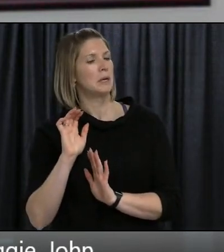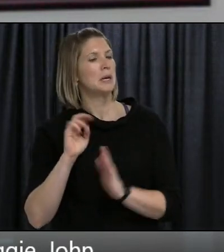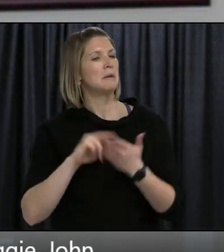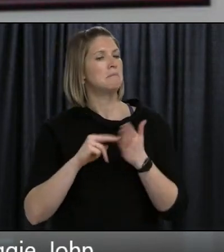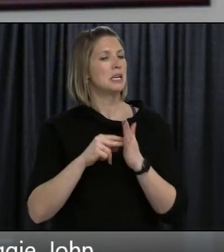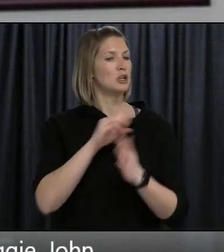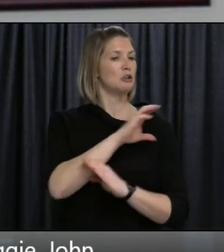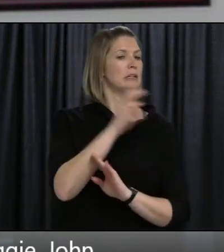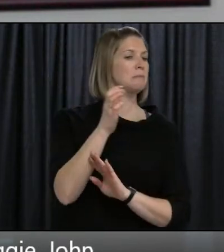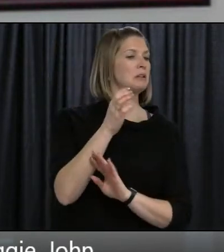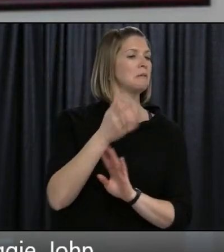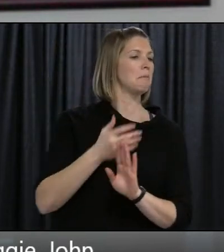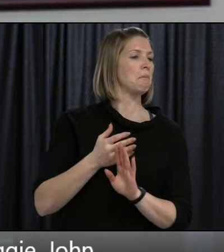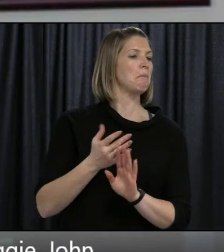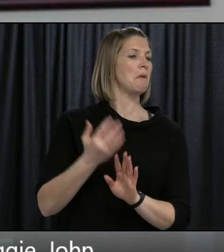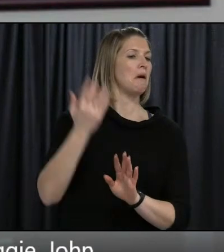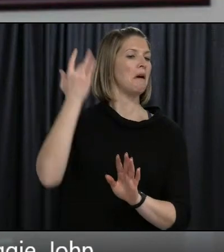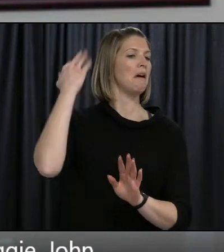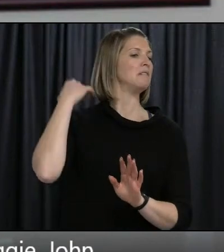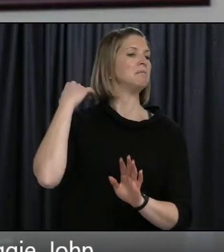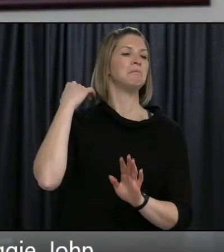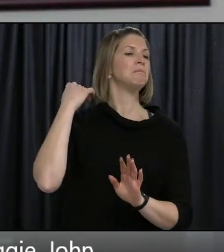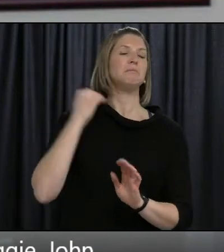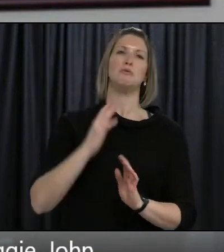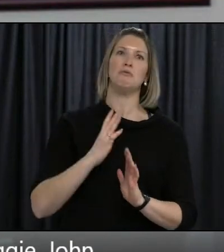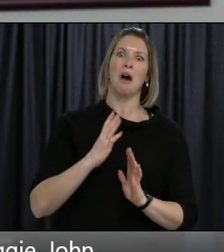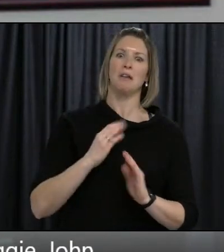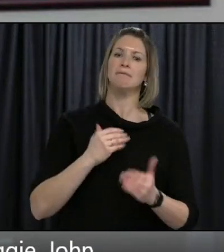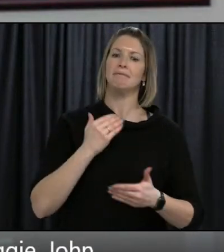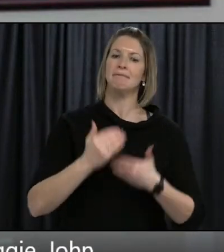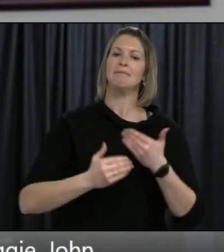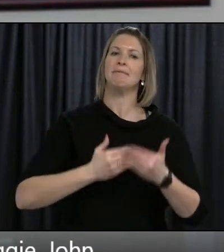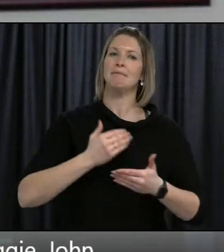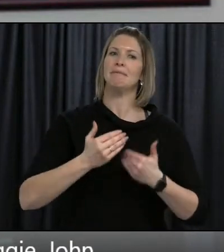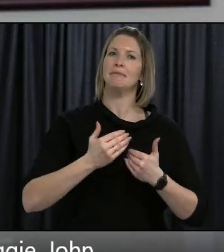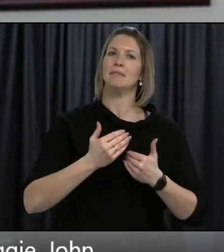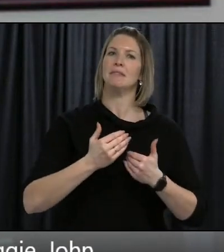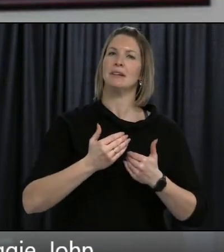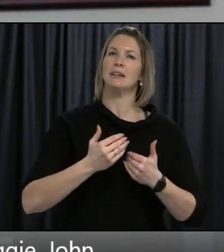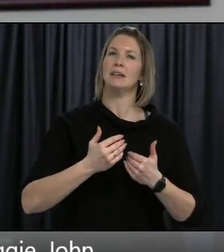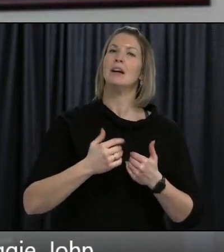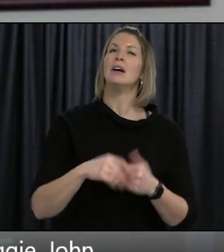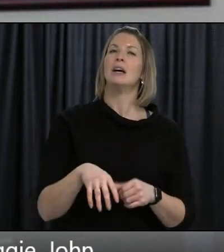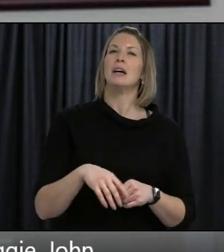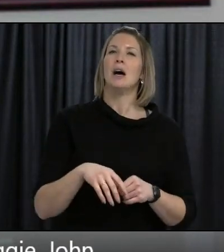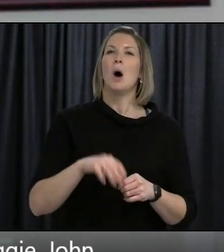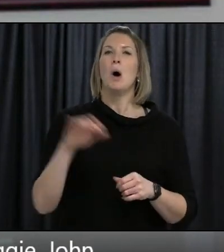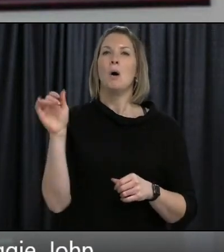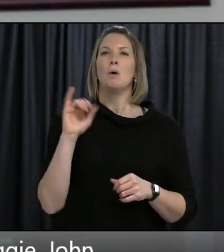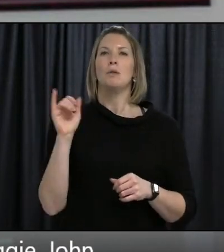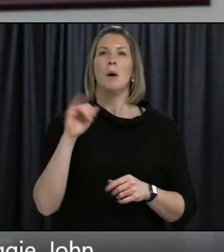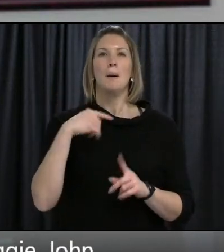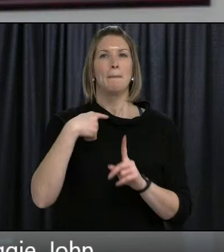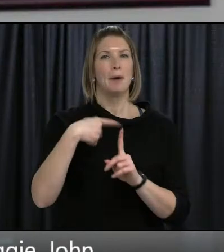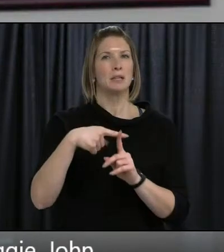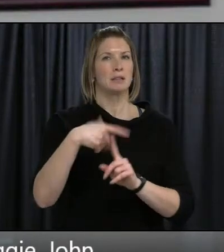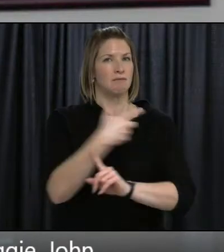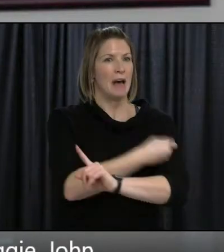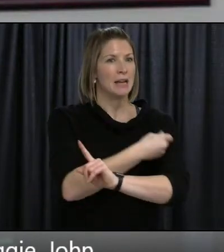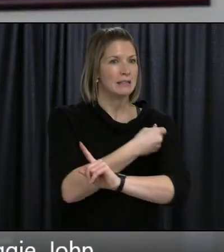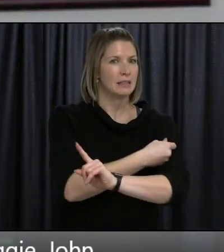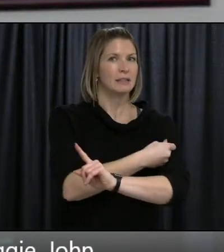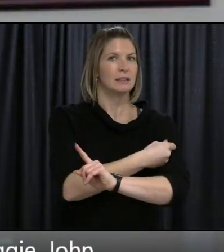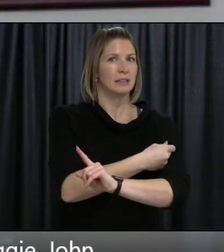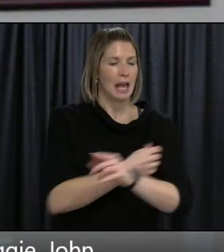arms. Each of those separately are positive, but together they start to tell a story, I think. People